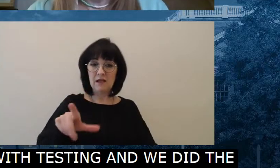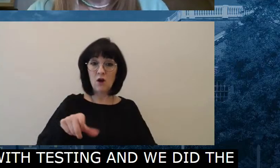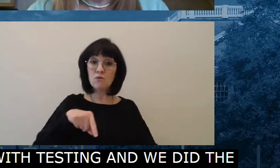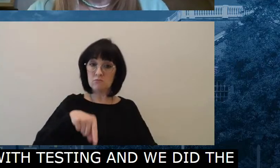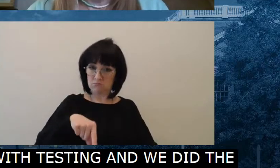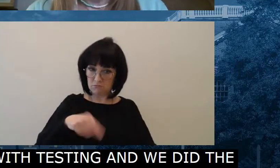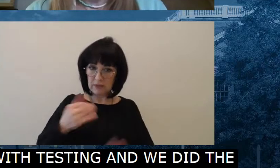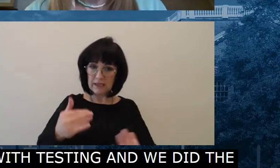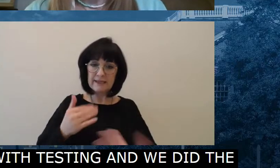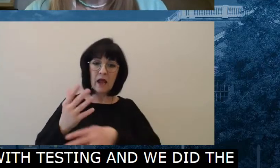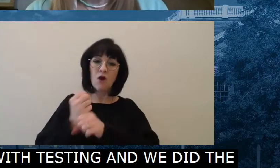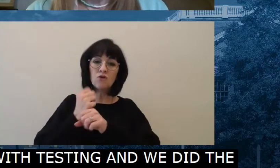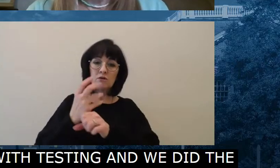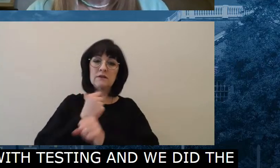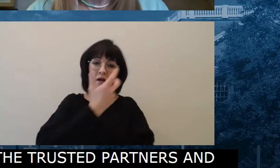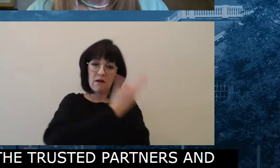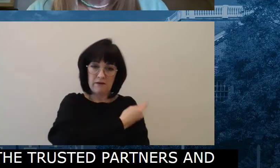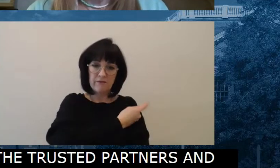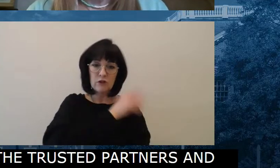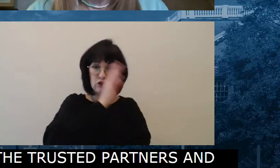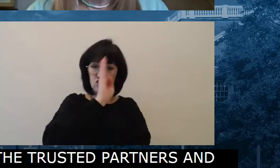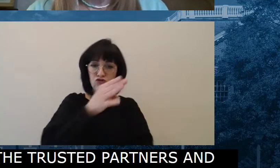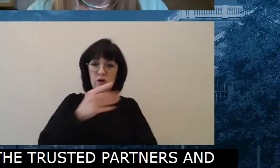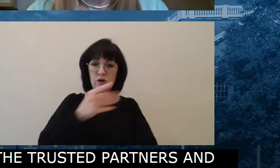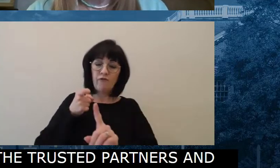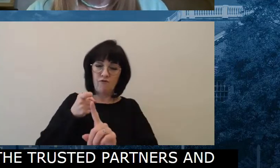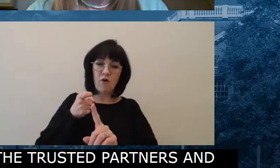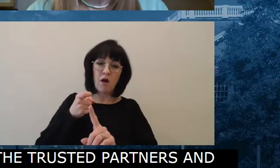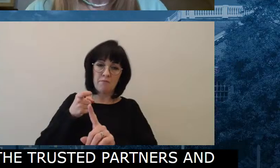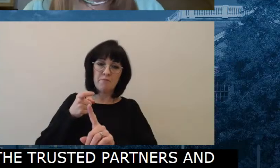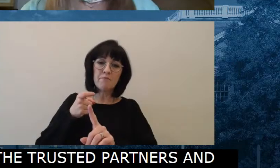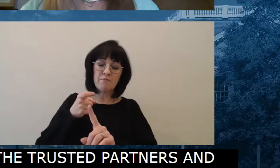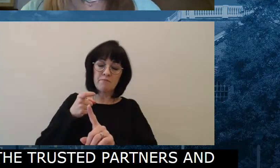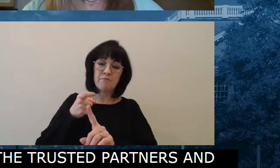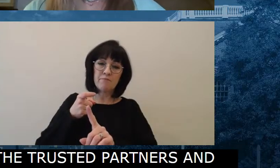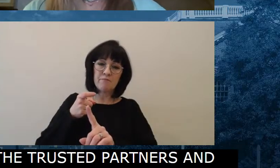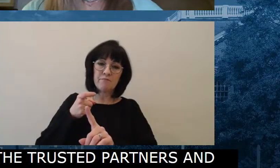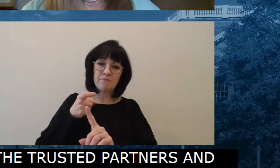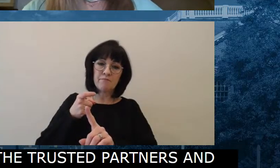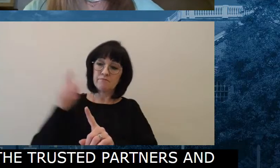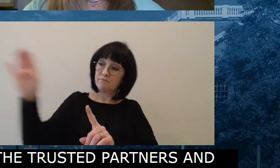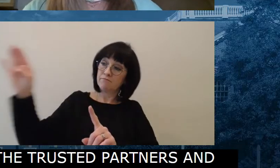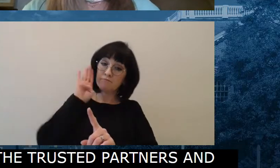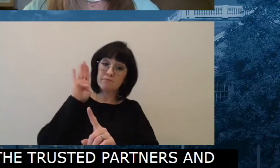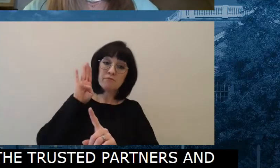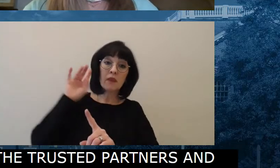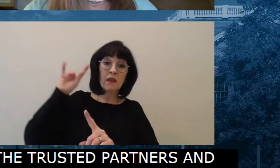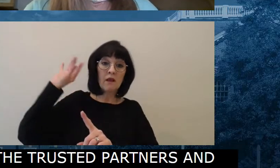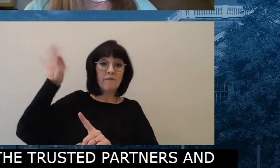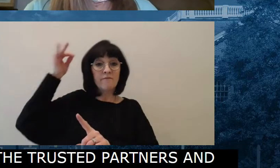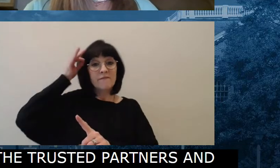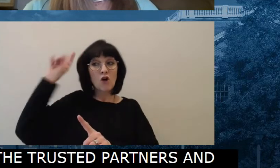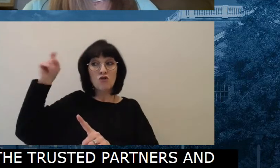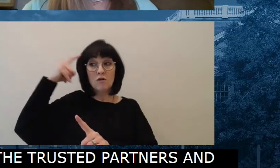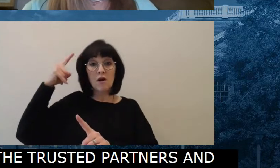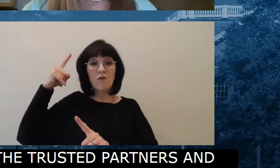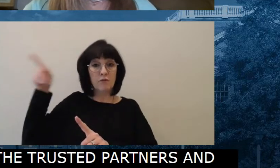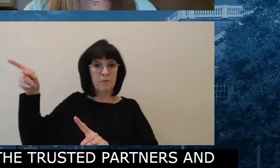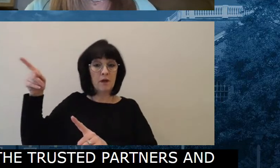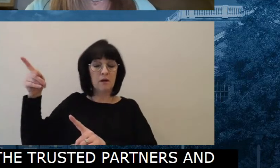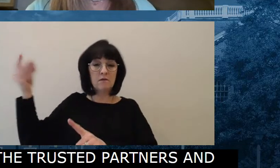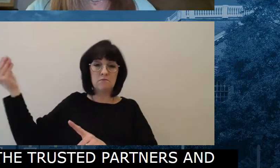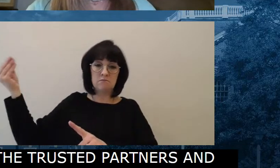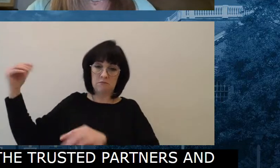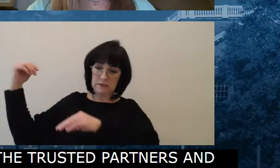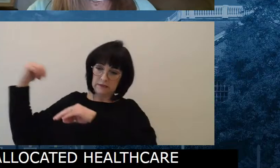vaccine allocation directly from the federal government to do workers in that community. And